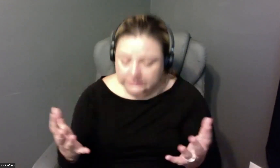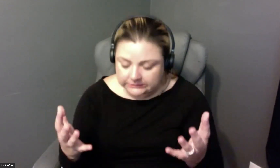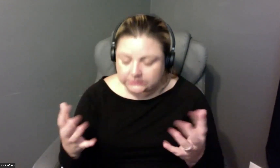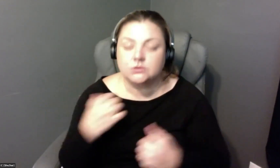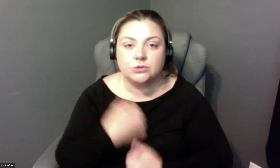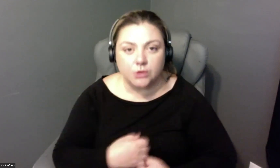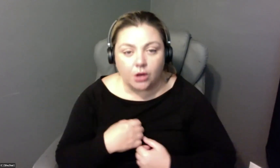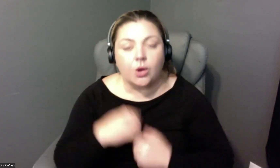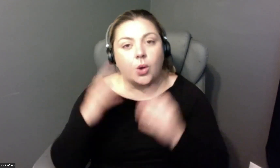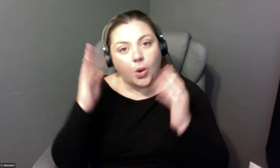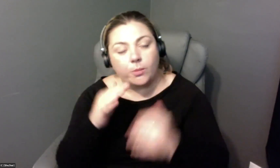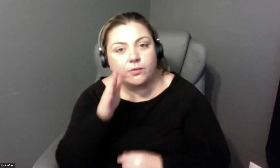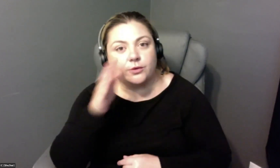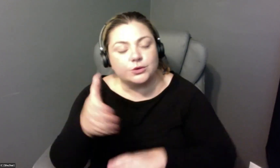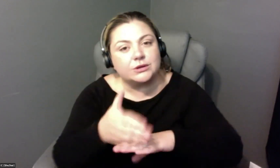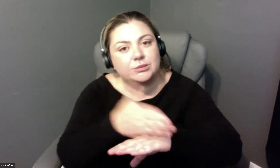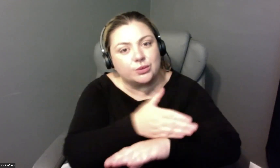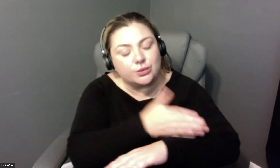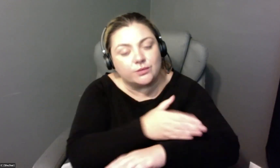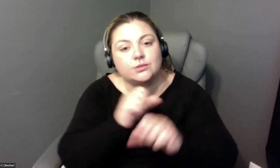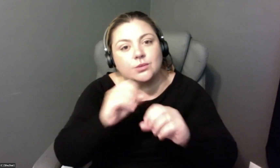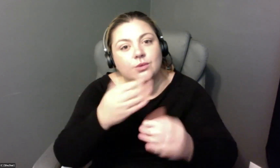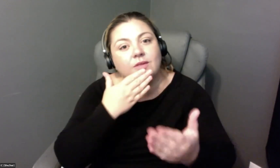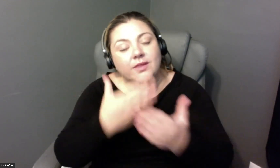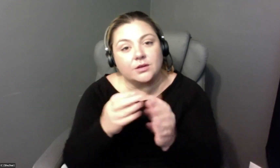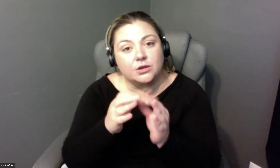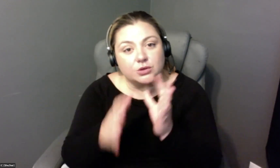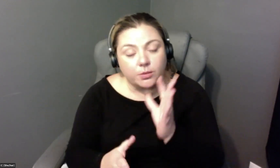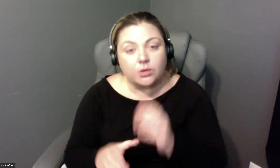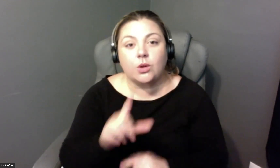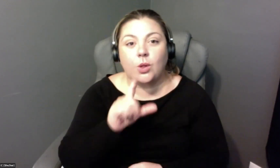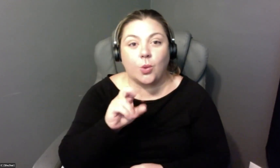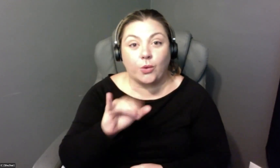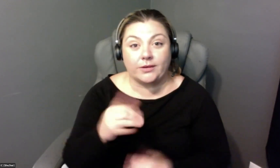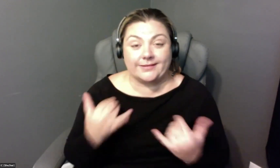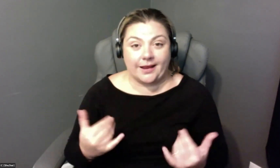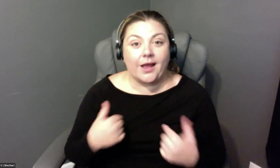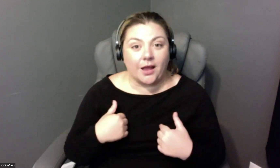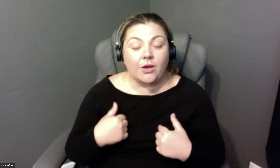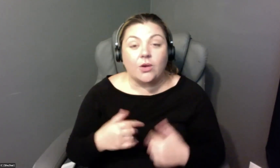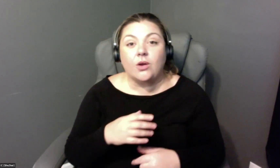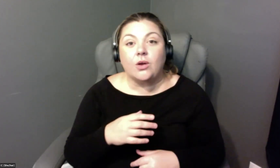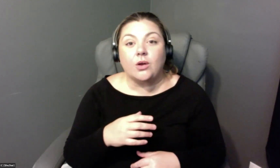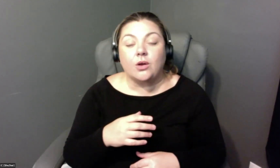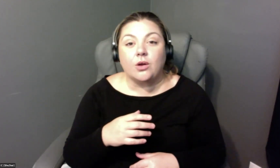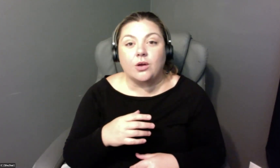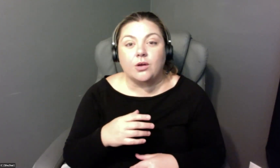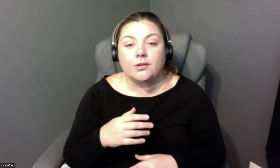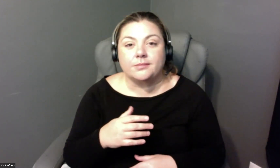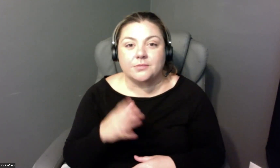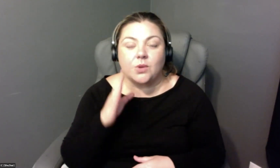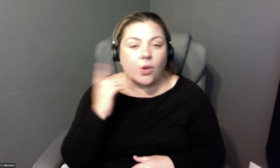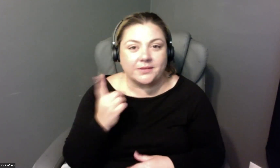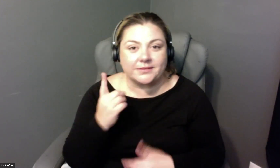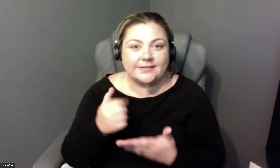future. So I'd like to especially thank our interpreters. Lori right now is very good at helping us think